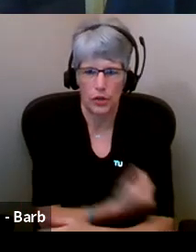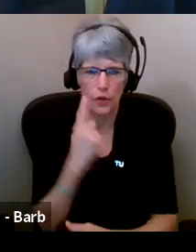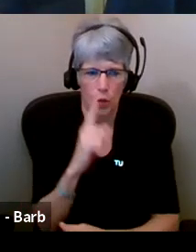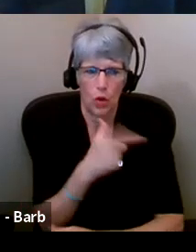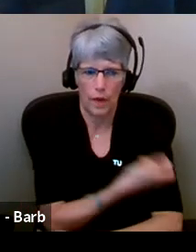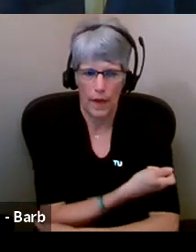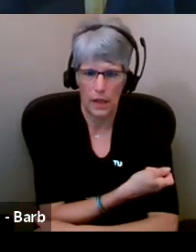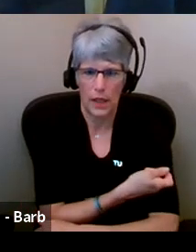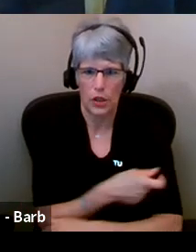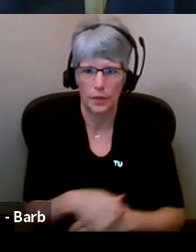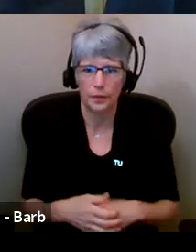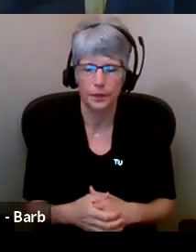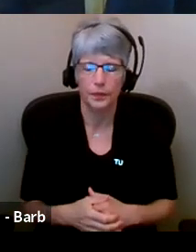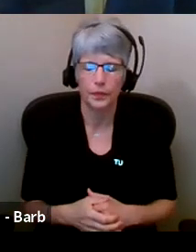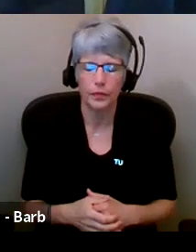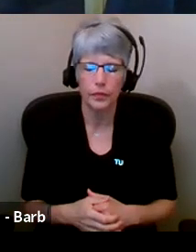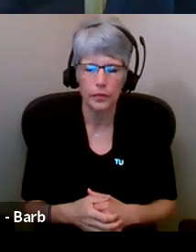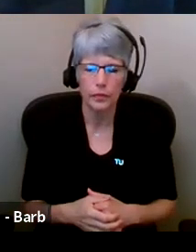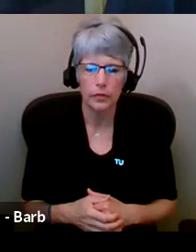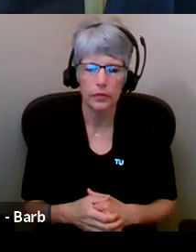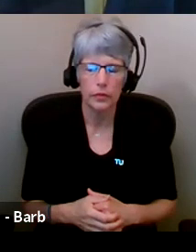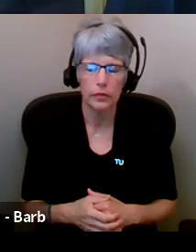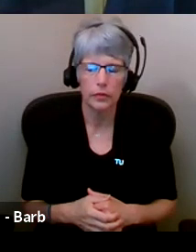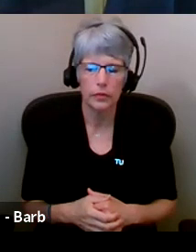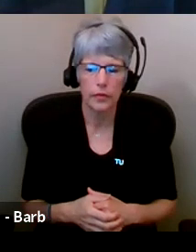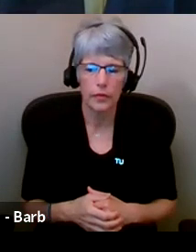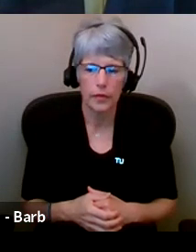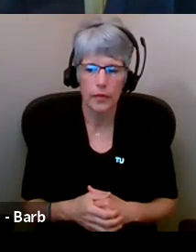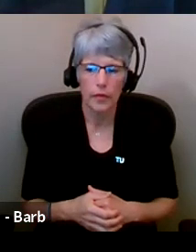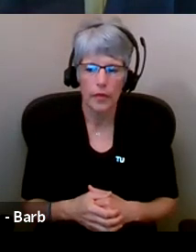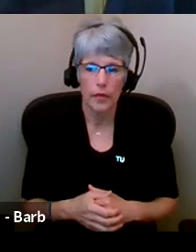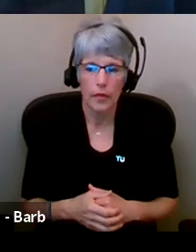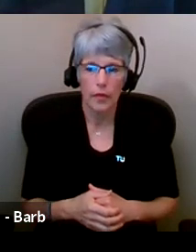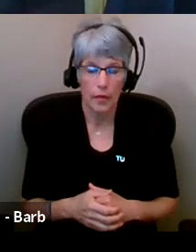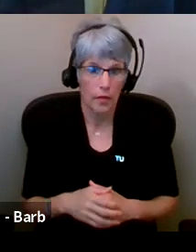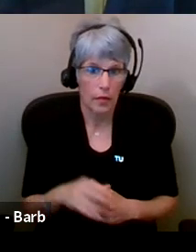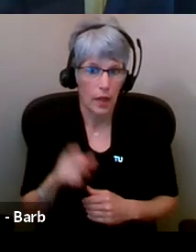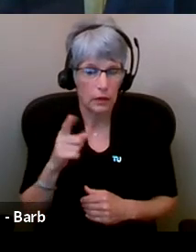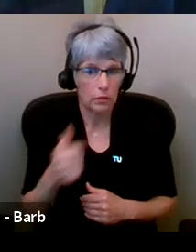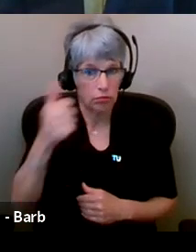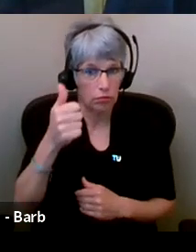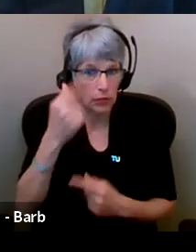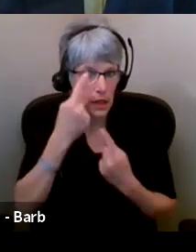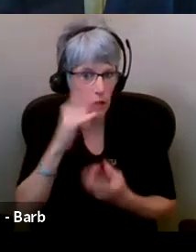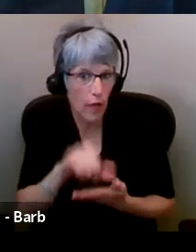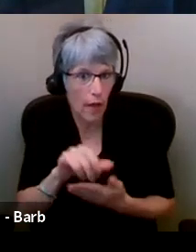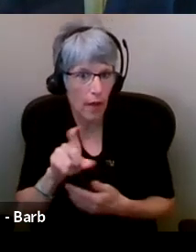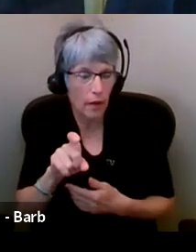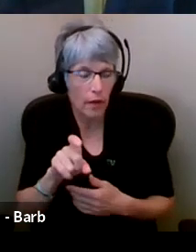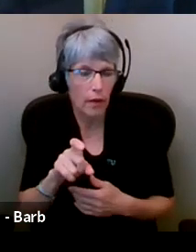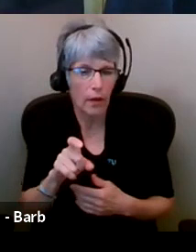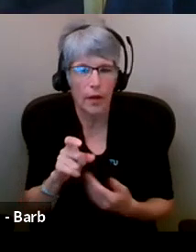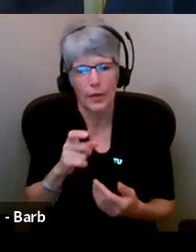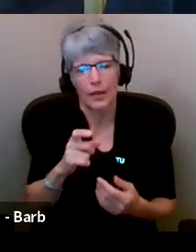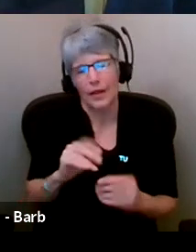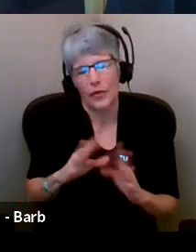vaccination, and whether or not that is something that was taken into consideration. Certainly, we can't speak on behalf